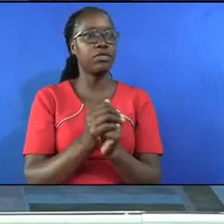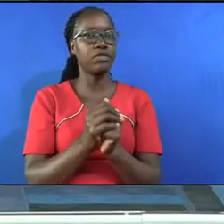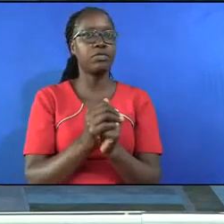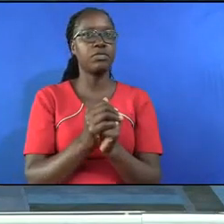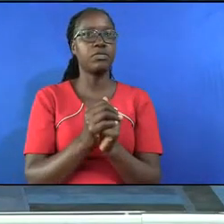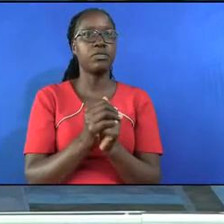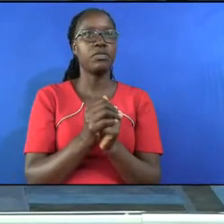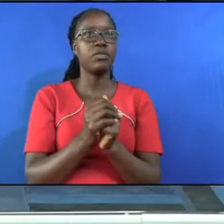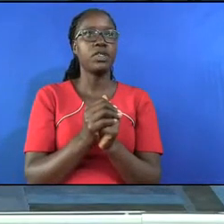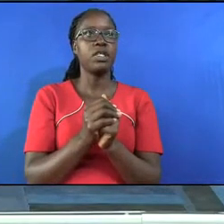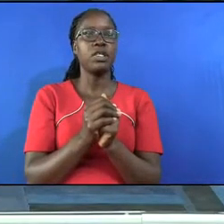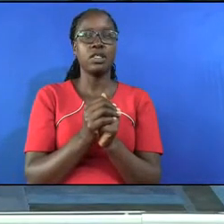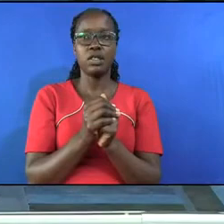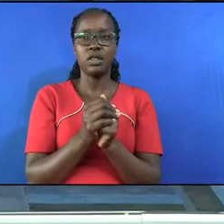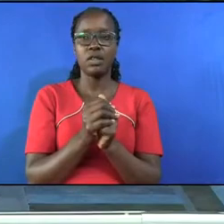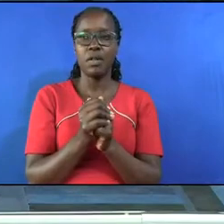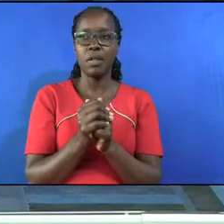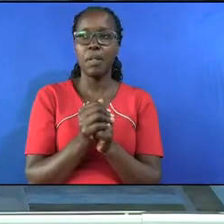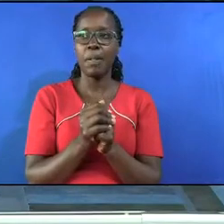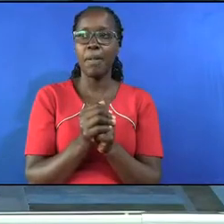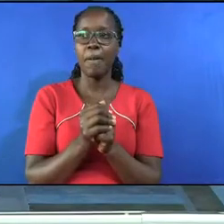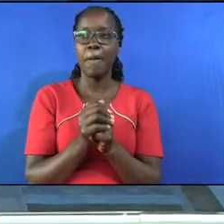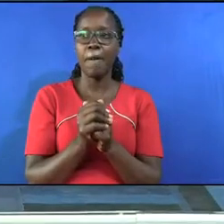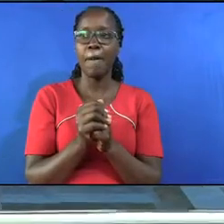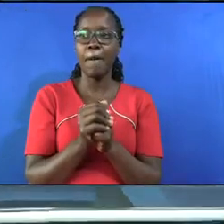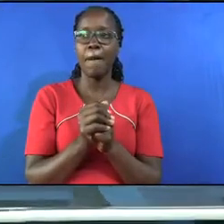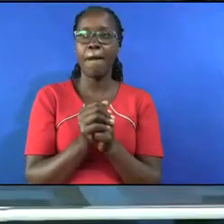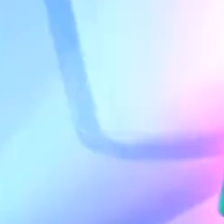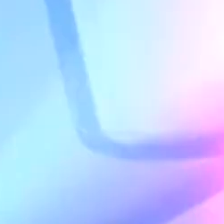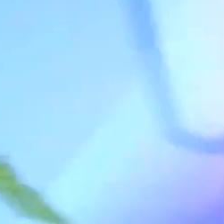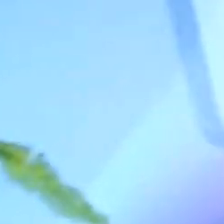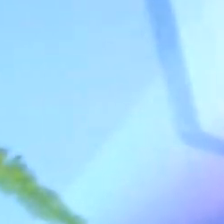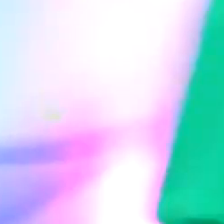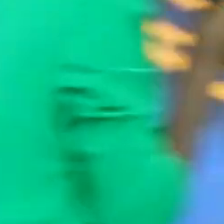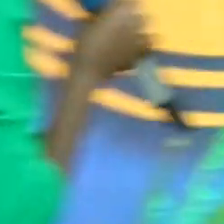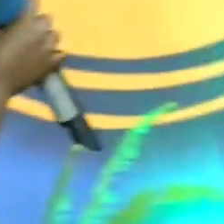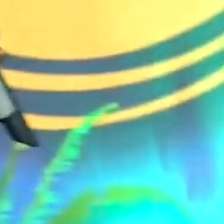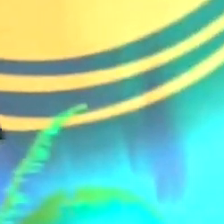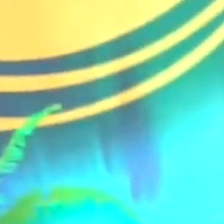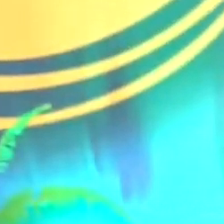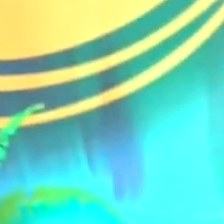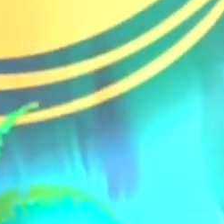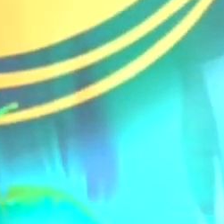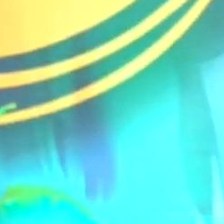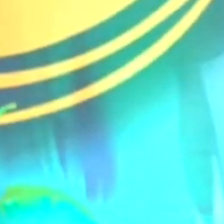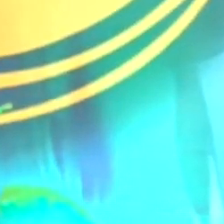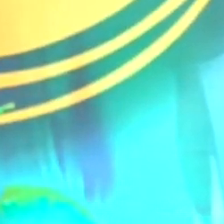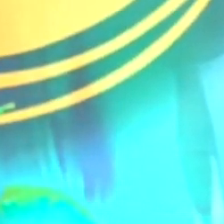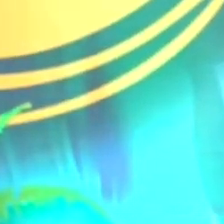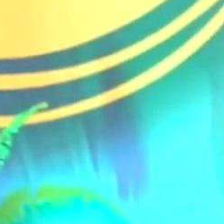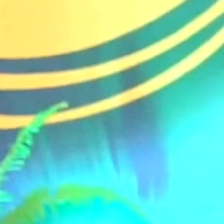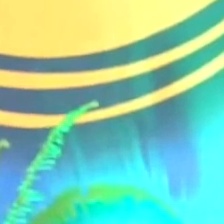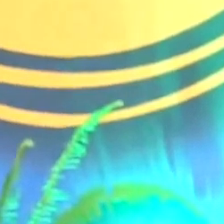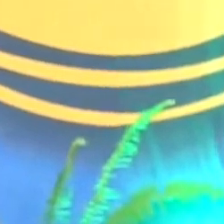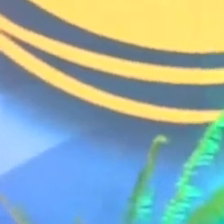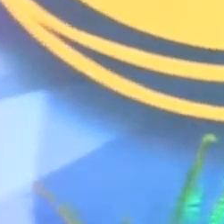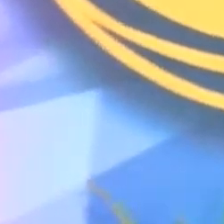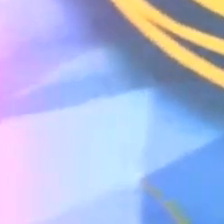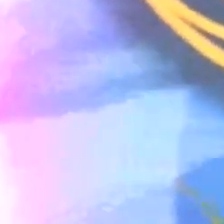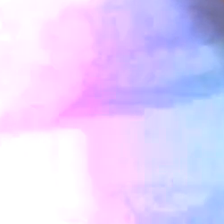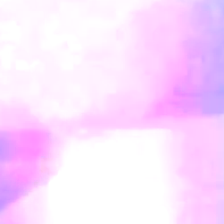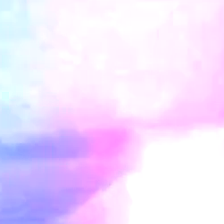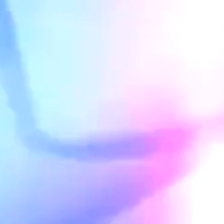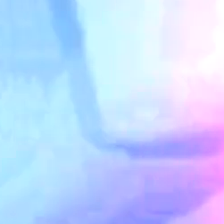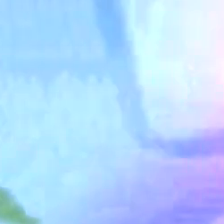in the presence of who? We are in the presence of God, and God is holy. God is holy. Let us keep